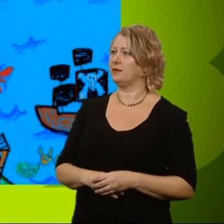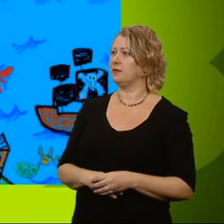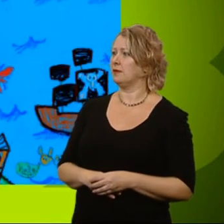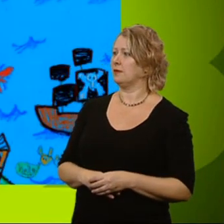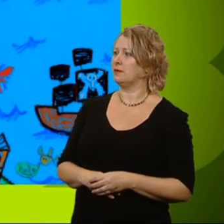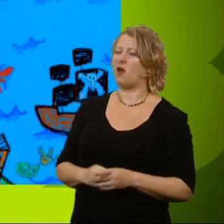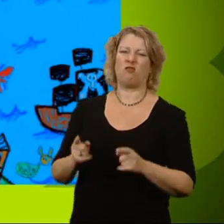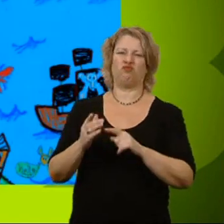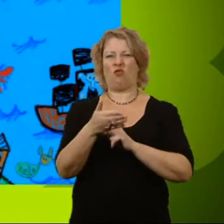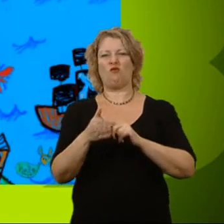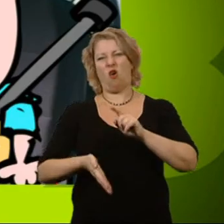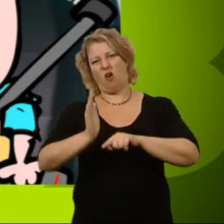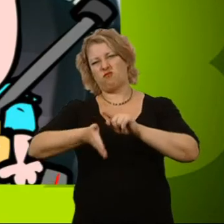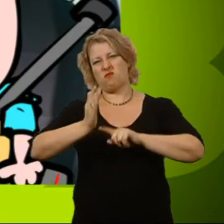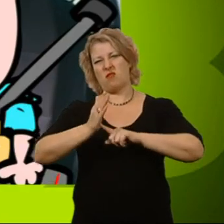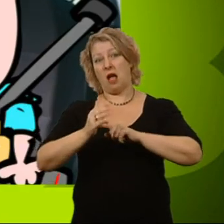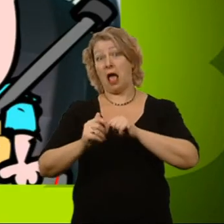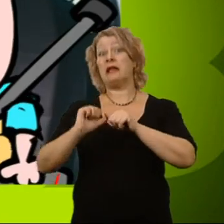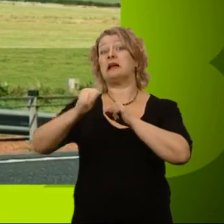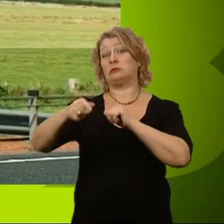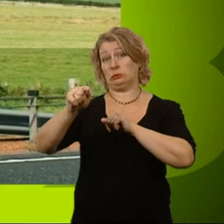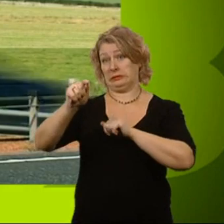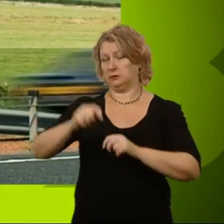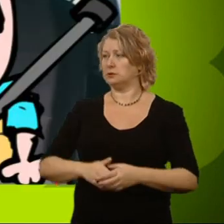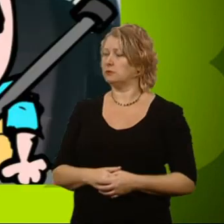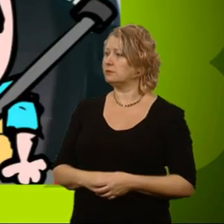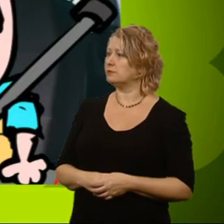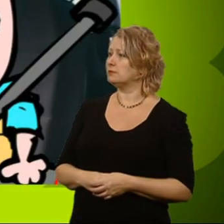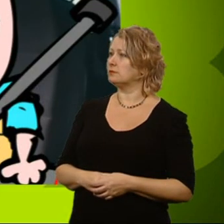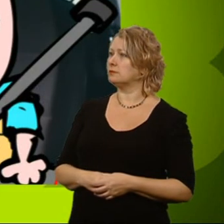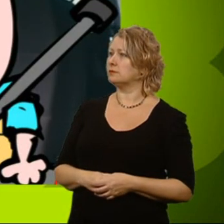It's just along the road and up the next one.